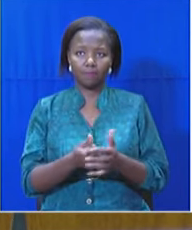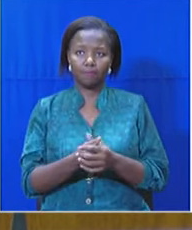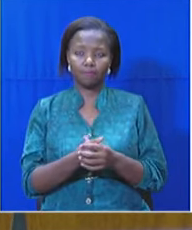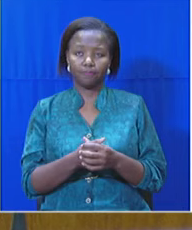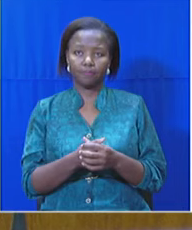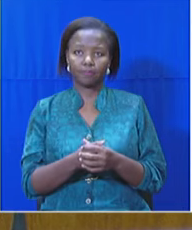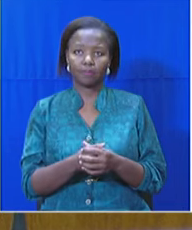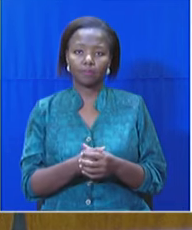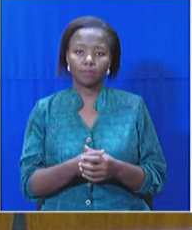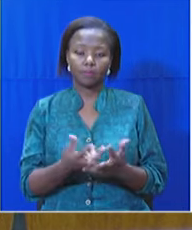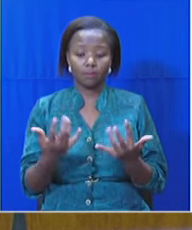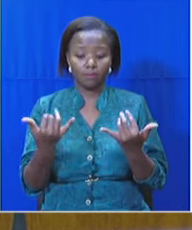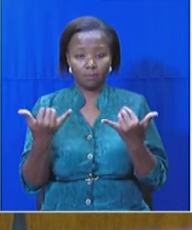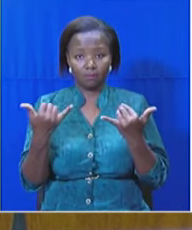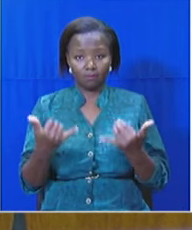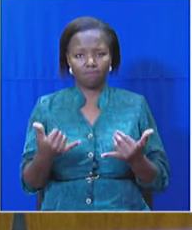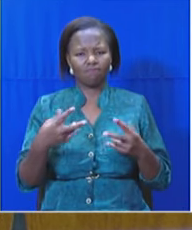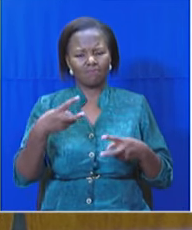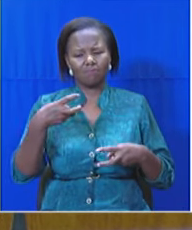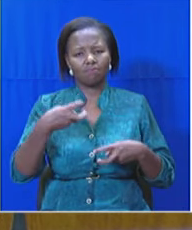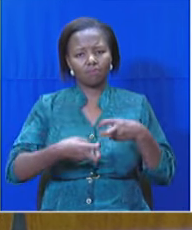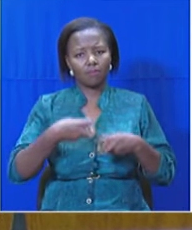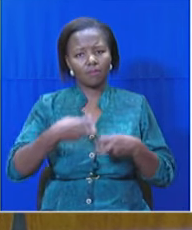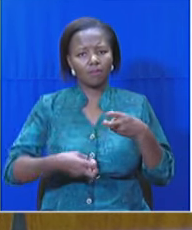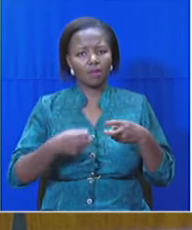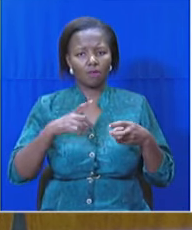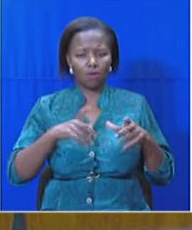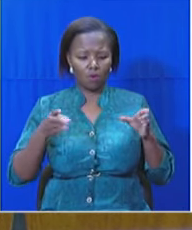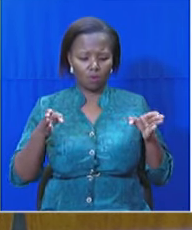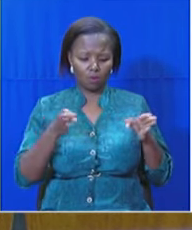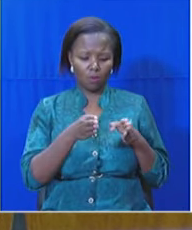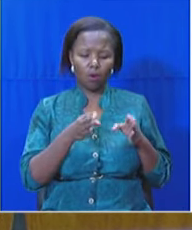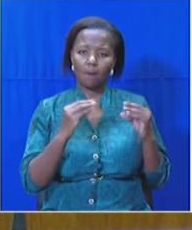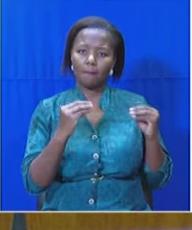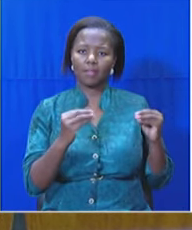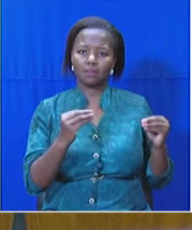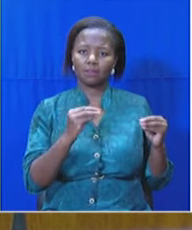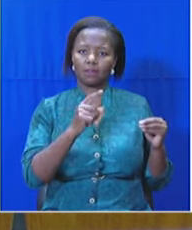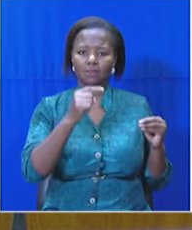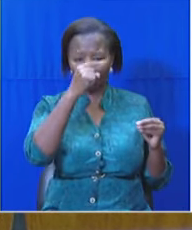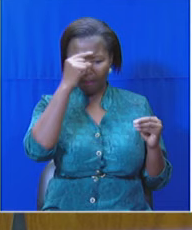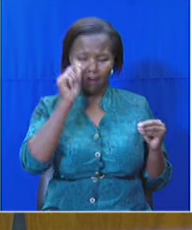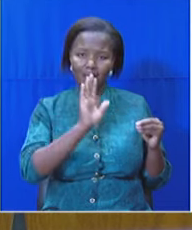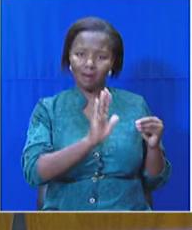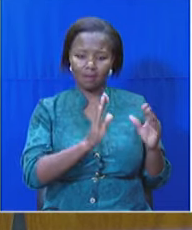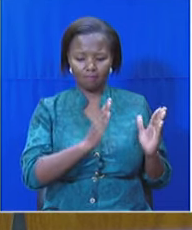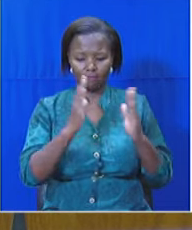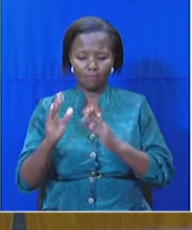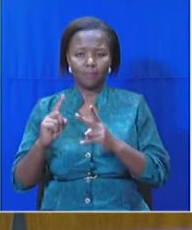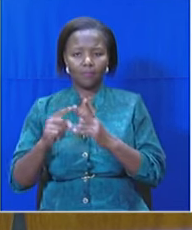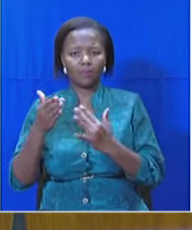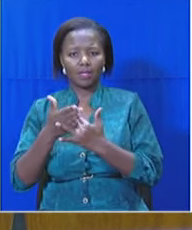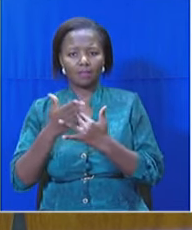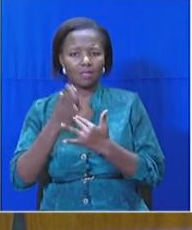Given the current challenges faced by black smallholder farmers in production and market access, as well as